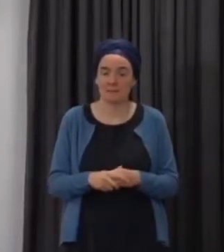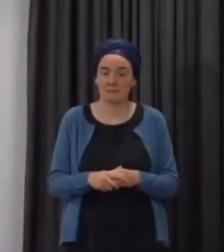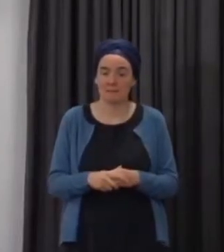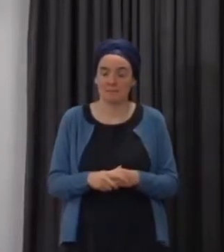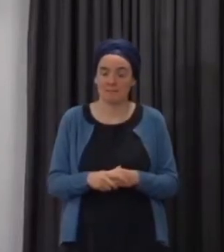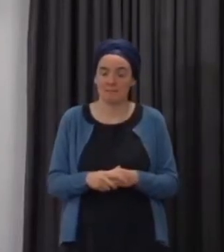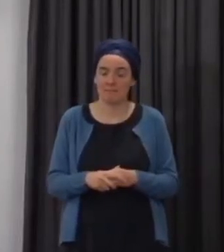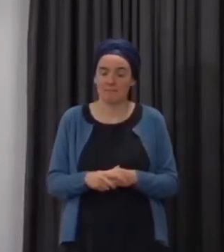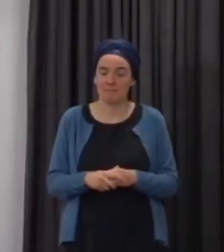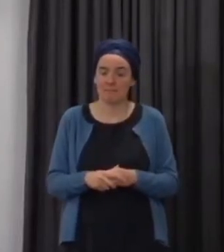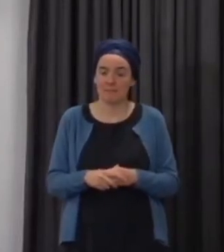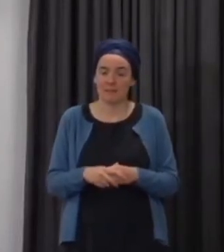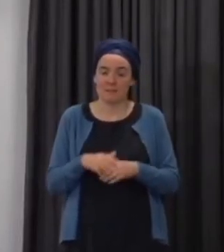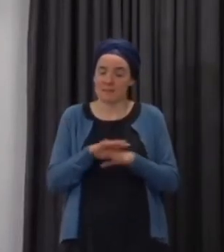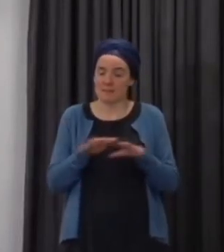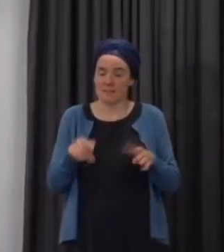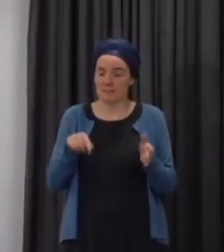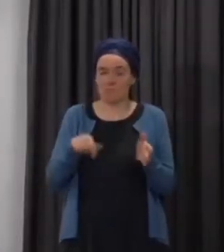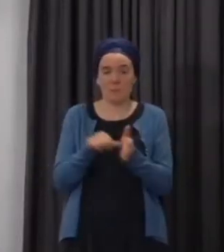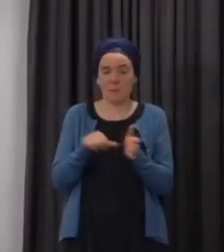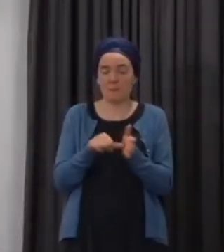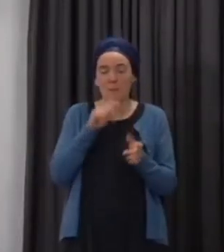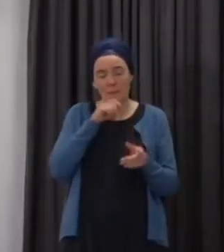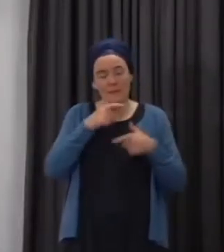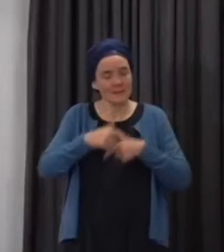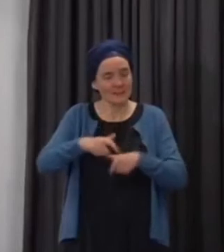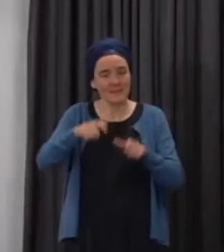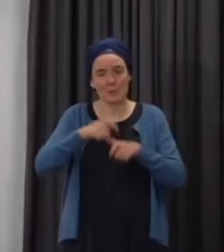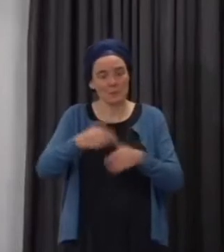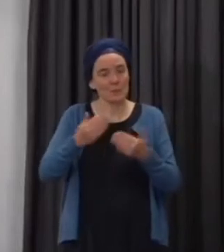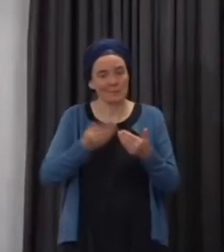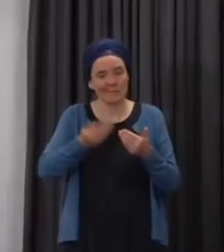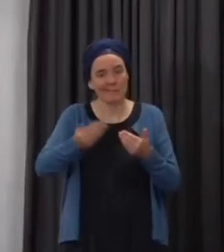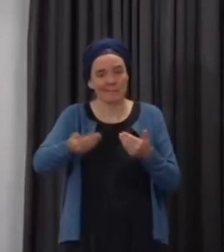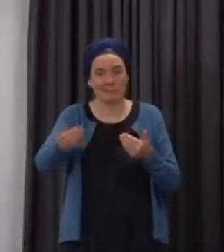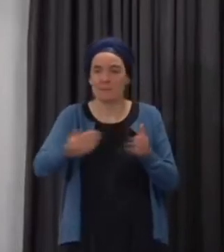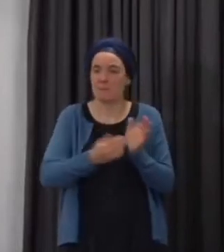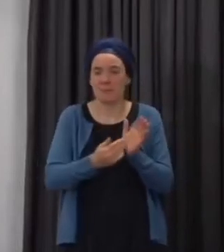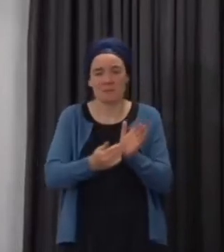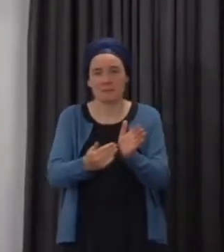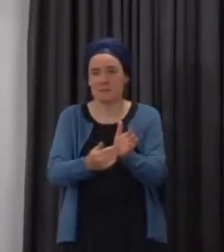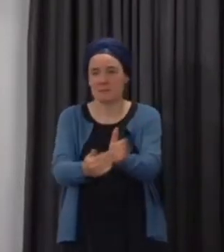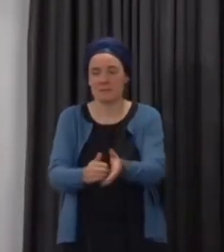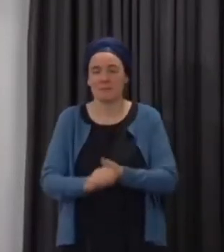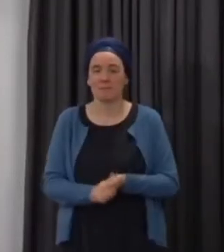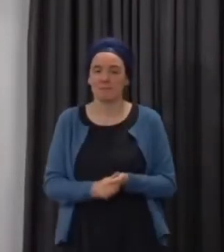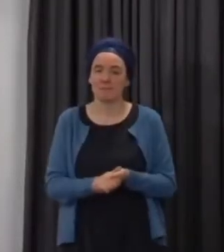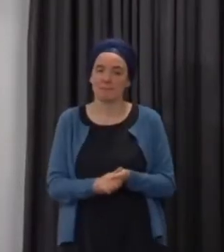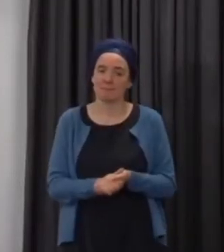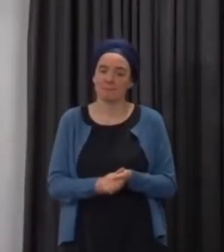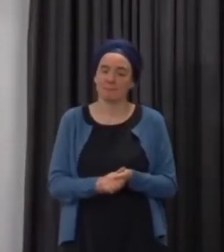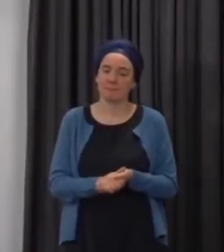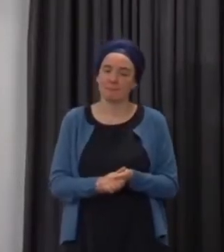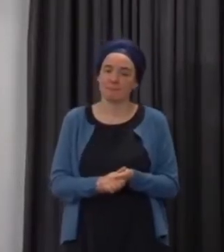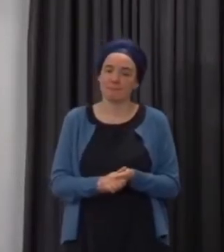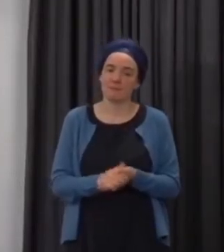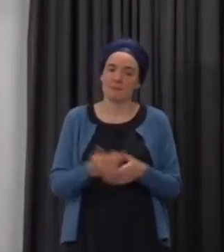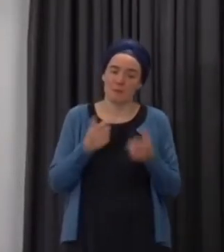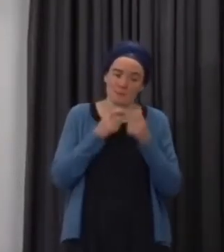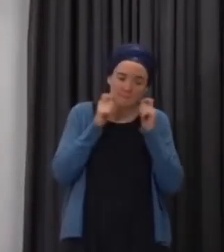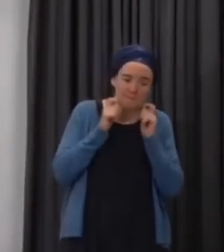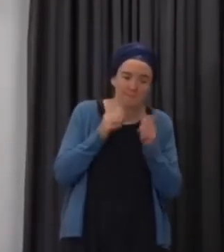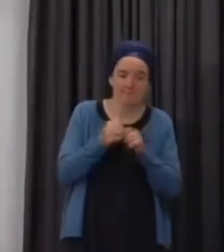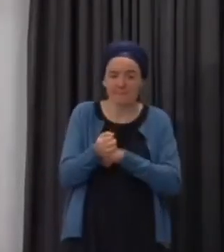sunny disappear in the next few weeks. We're talking about many, many months ahead where the PPE requirements that we set out in our guidance will